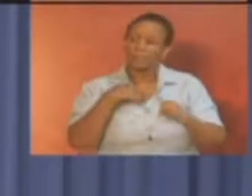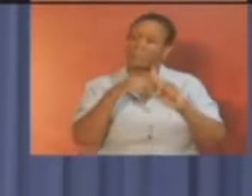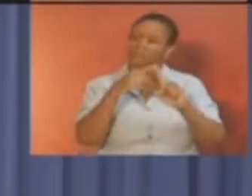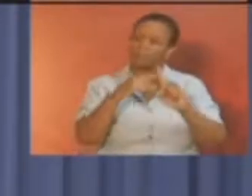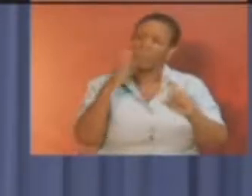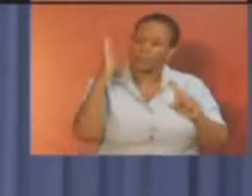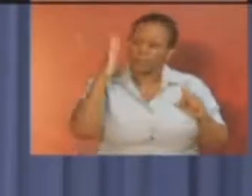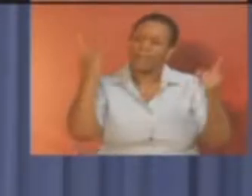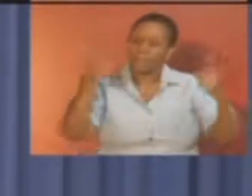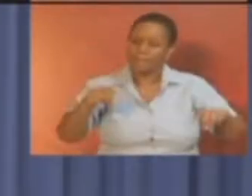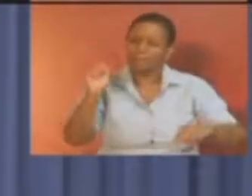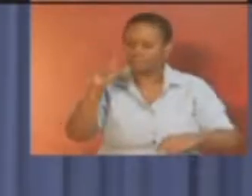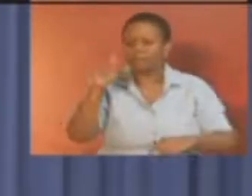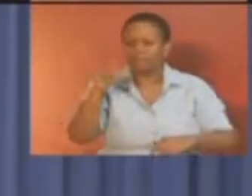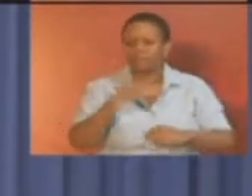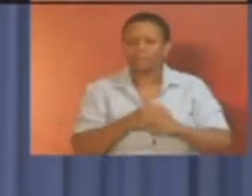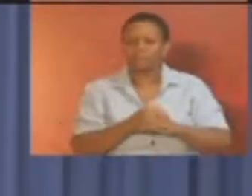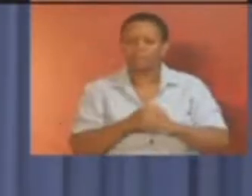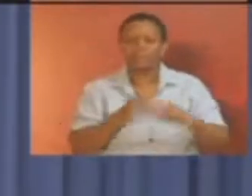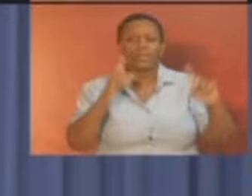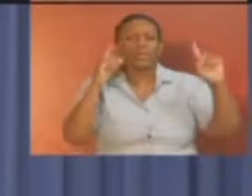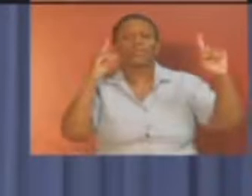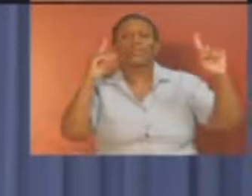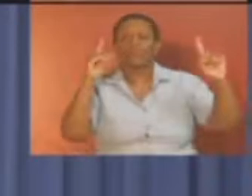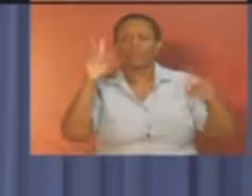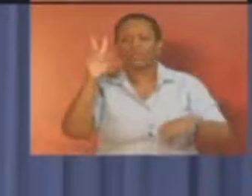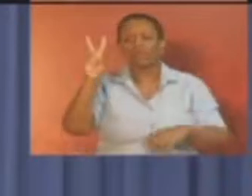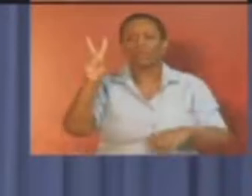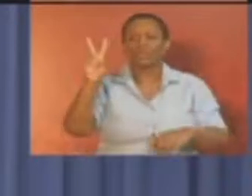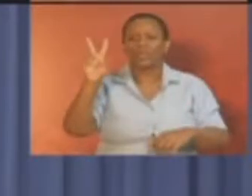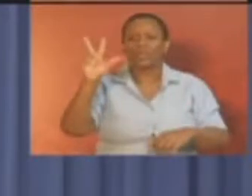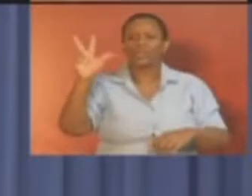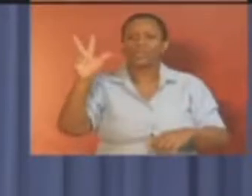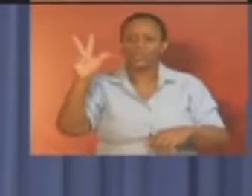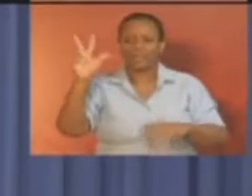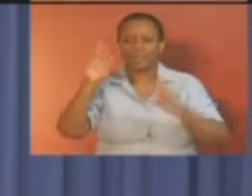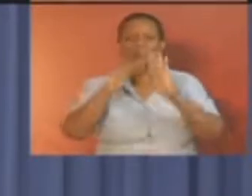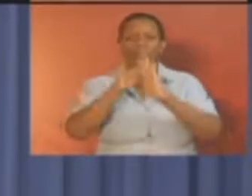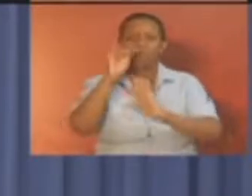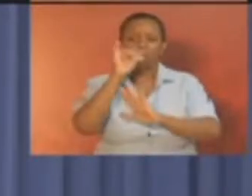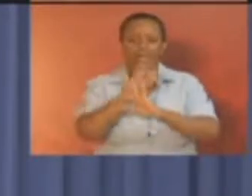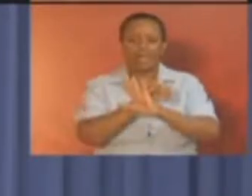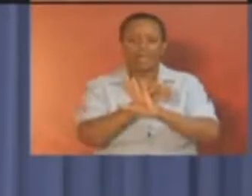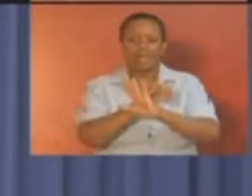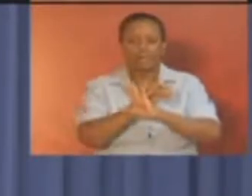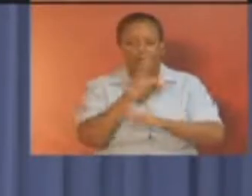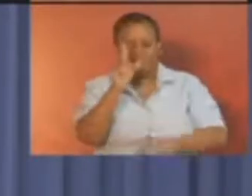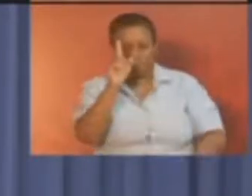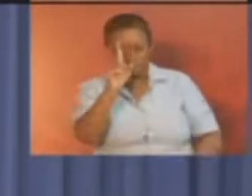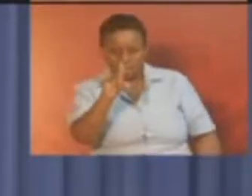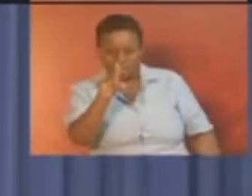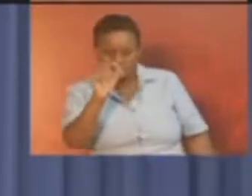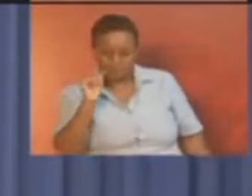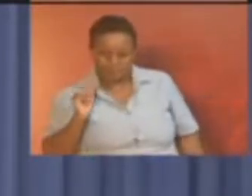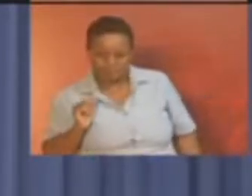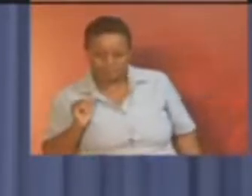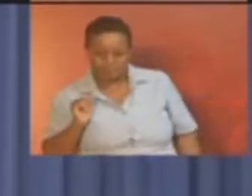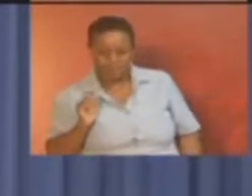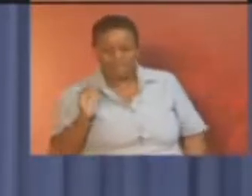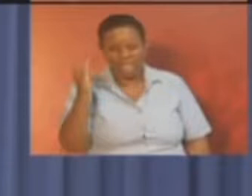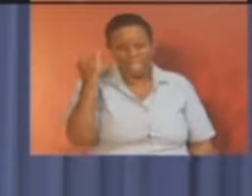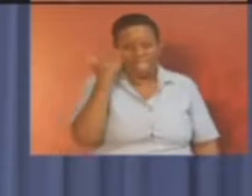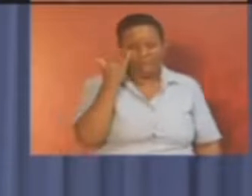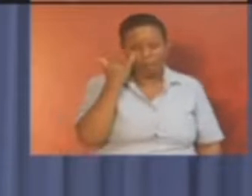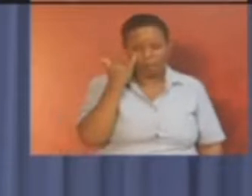May 23rd, but let me ask you, if the behavior continues, the disregard continues, the don't give a